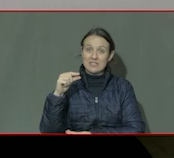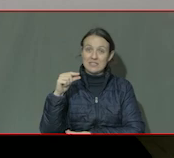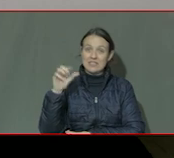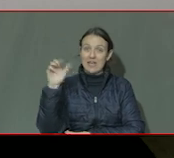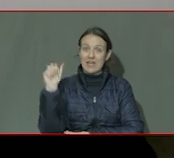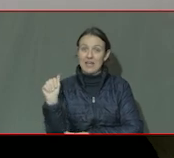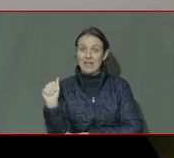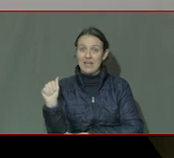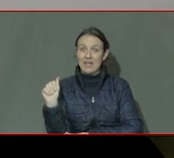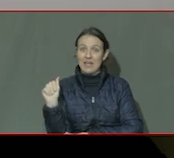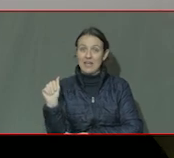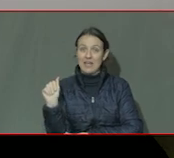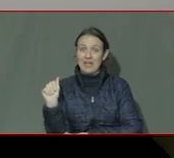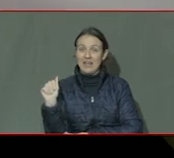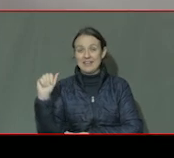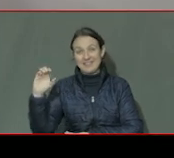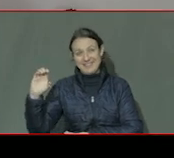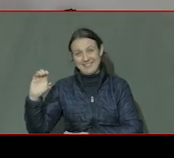GAC.